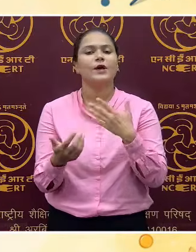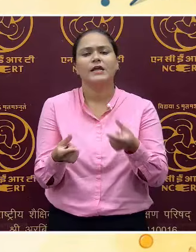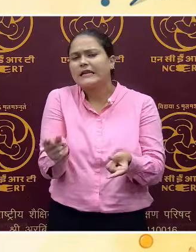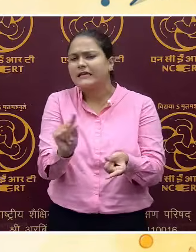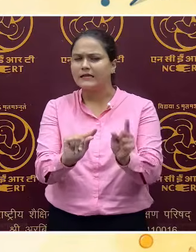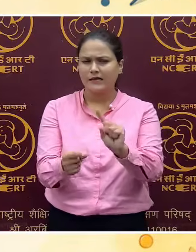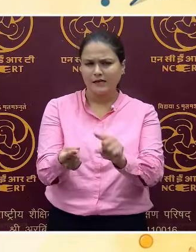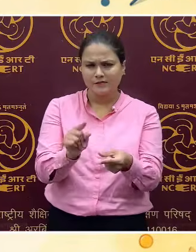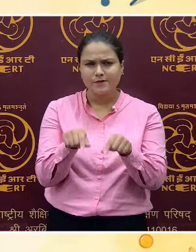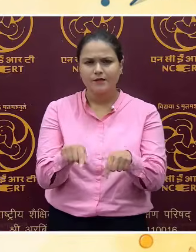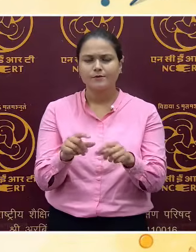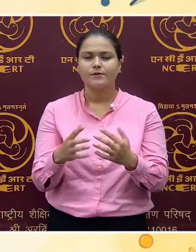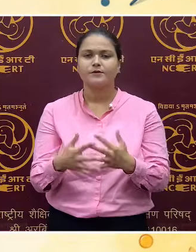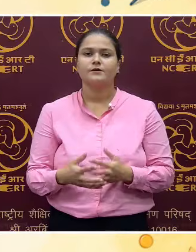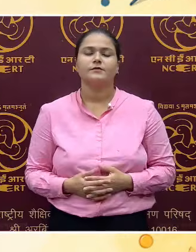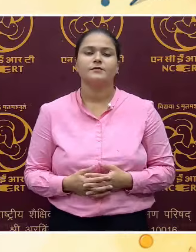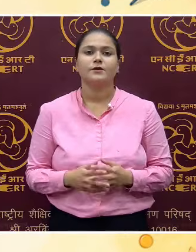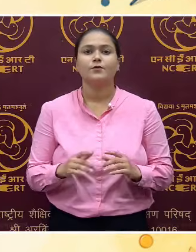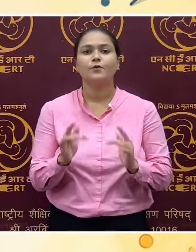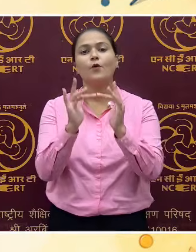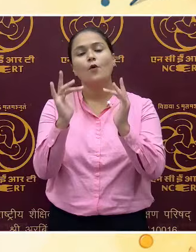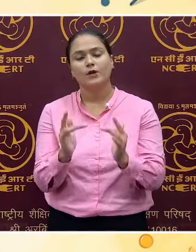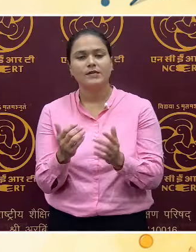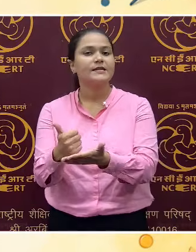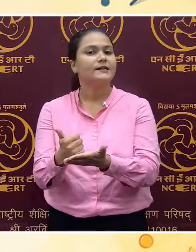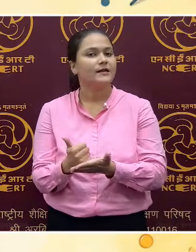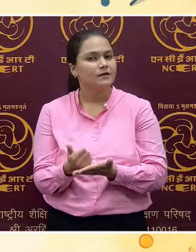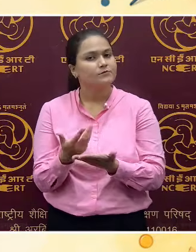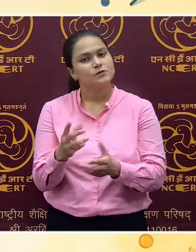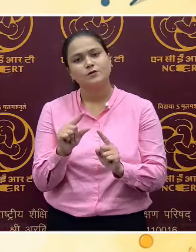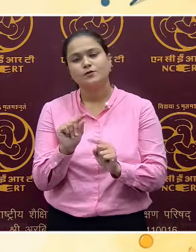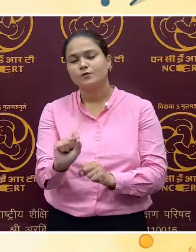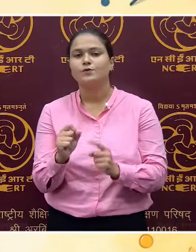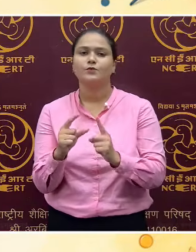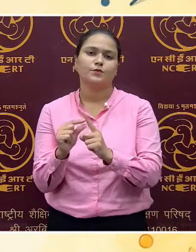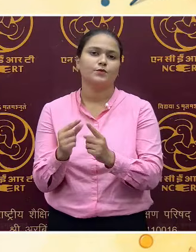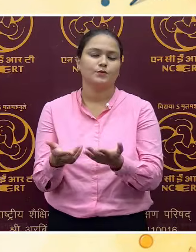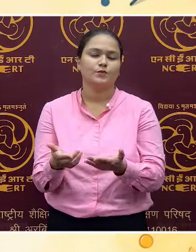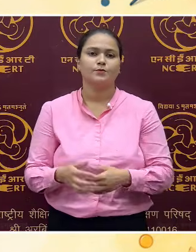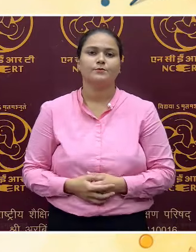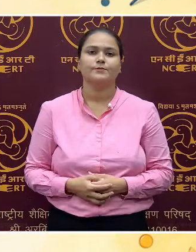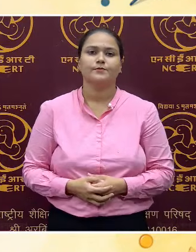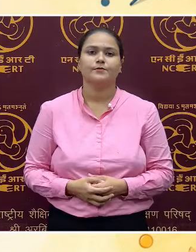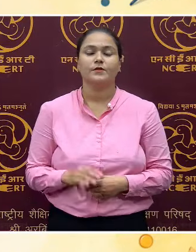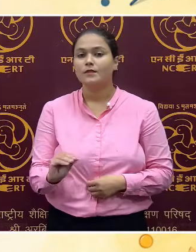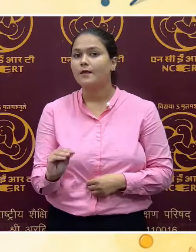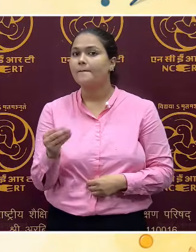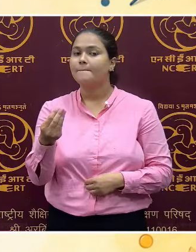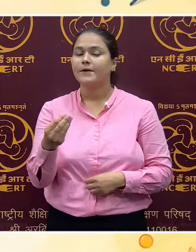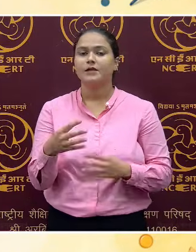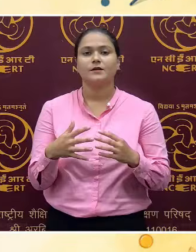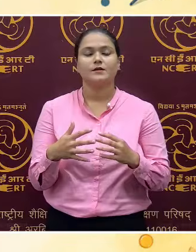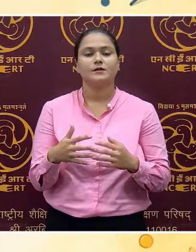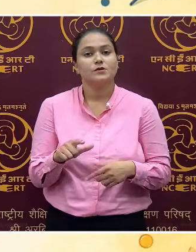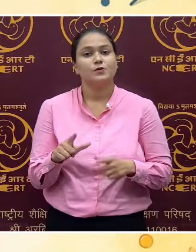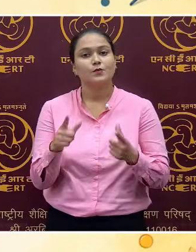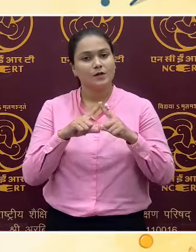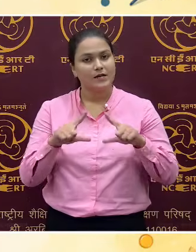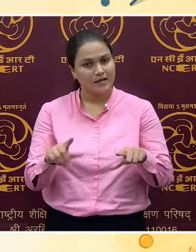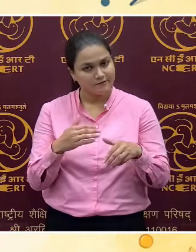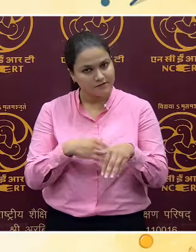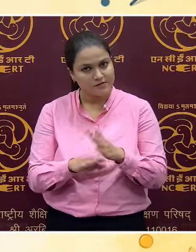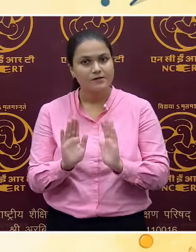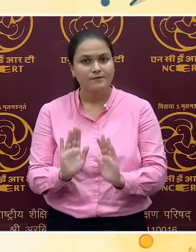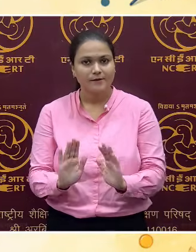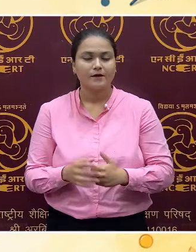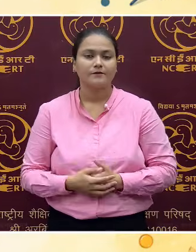and that can be done online as well. And what better workshop than language itself, where